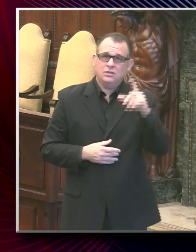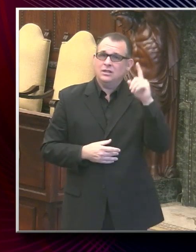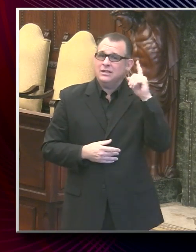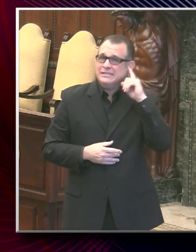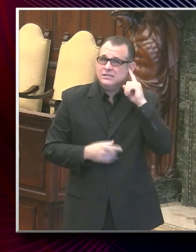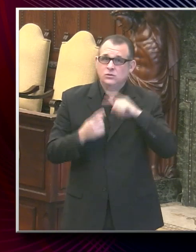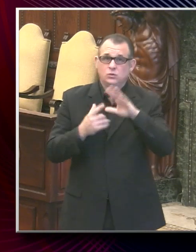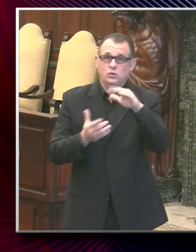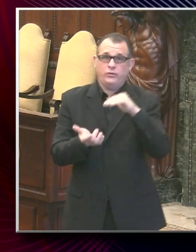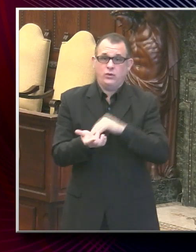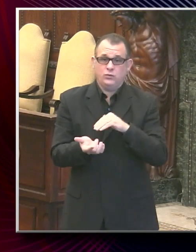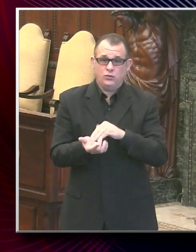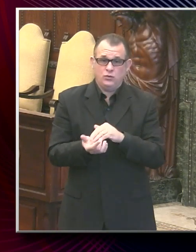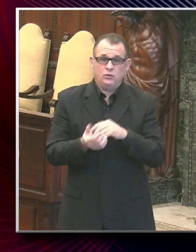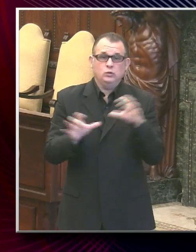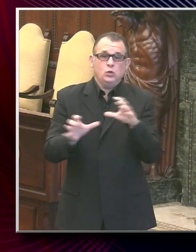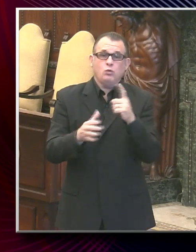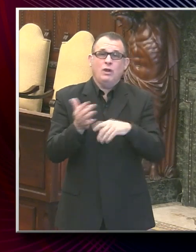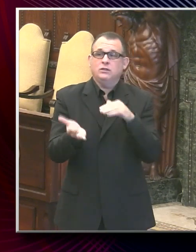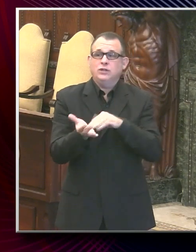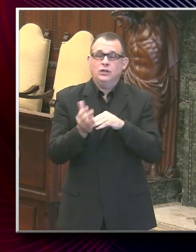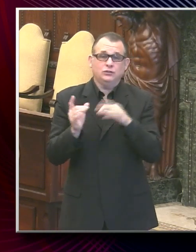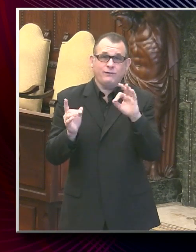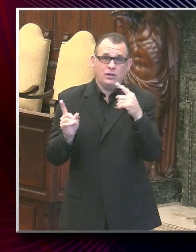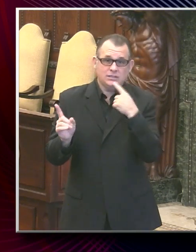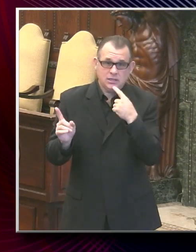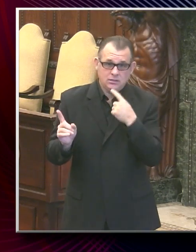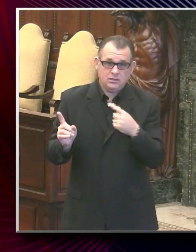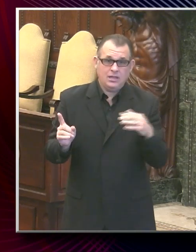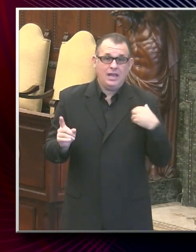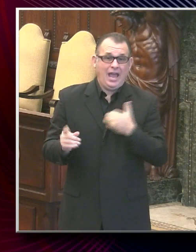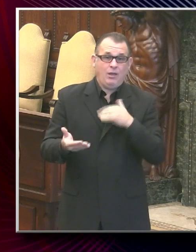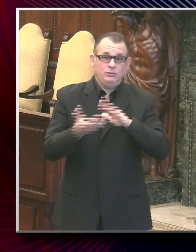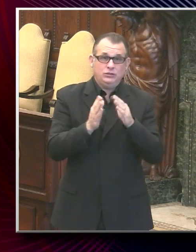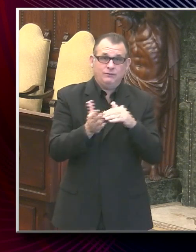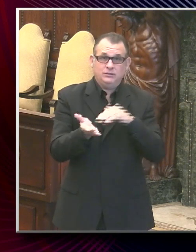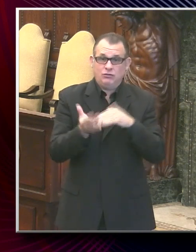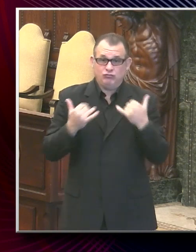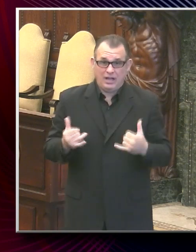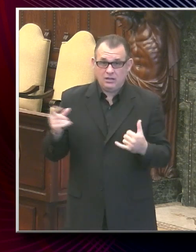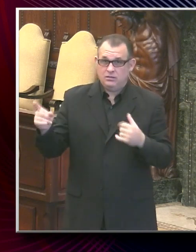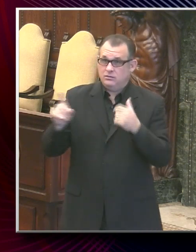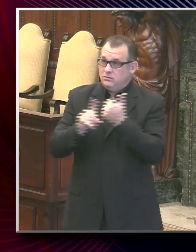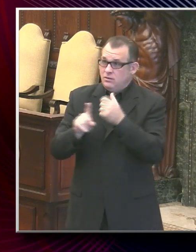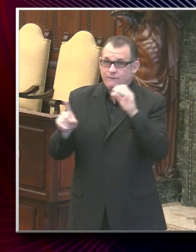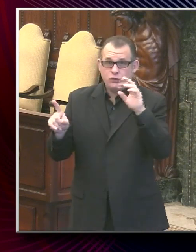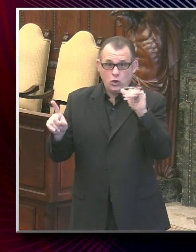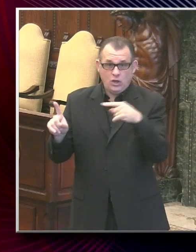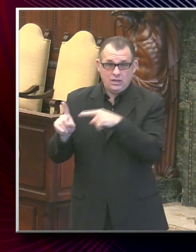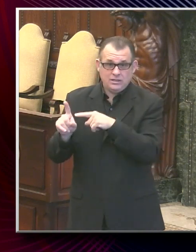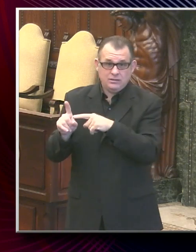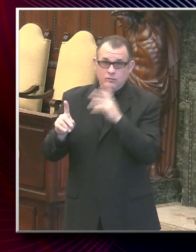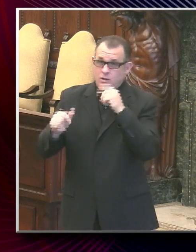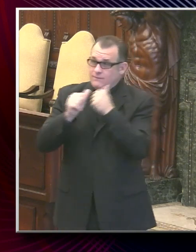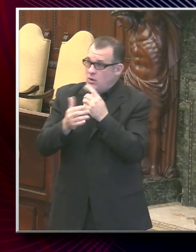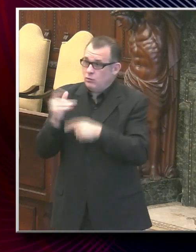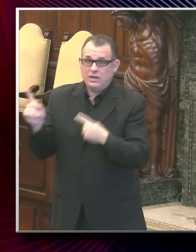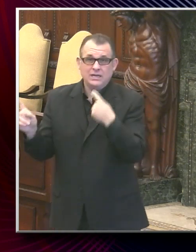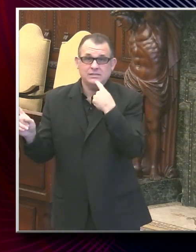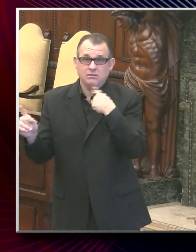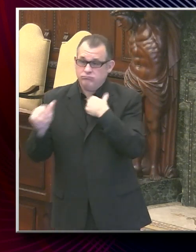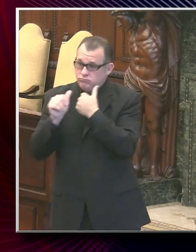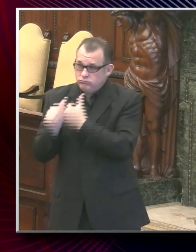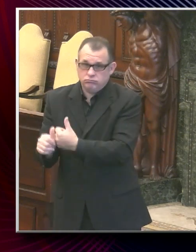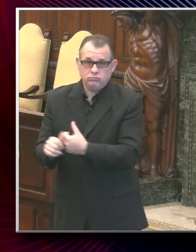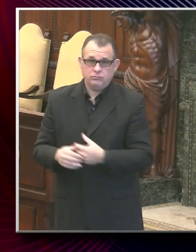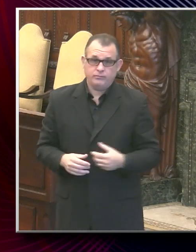Do what your doctor tells you. And our city's doctor right now is Dr. Farley, and that's what he's telling us. So I think it's been made very,